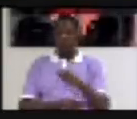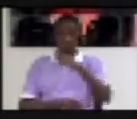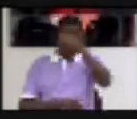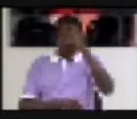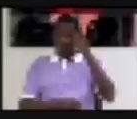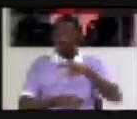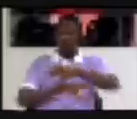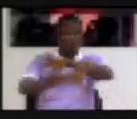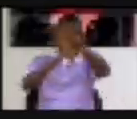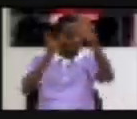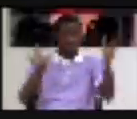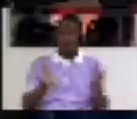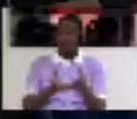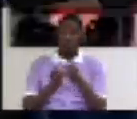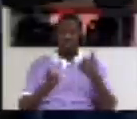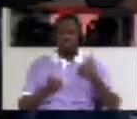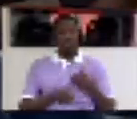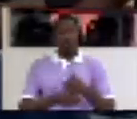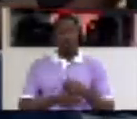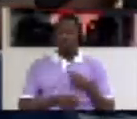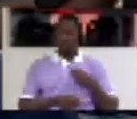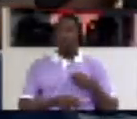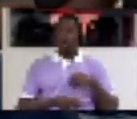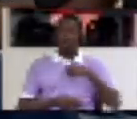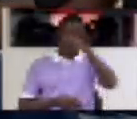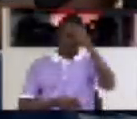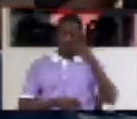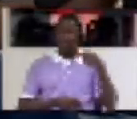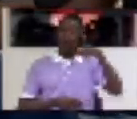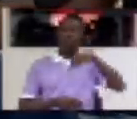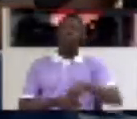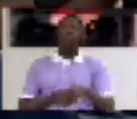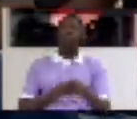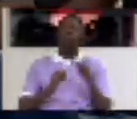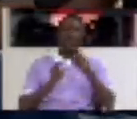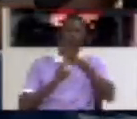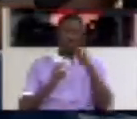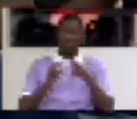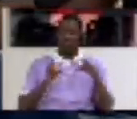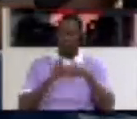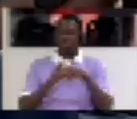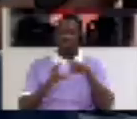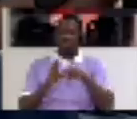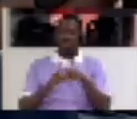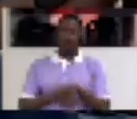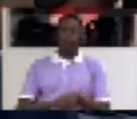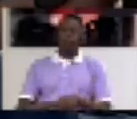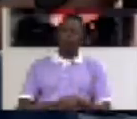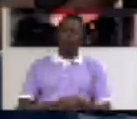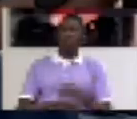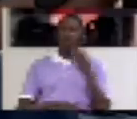was my mission in Parliament. And when did you actually become a National Assembly member?